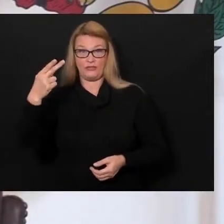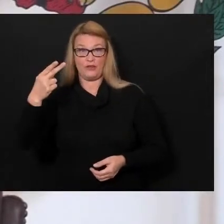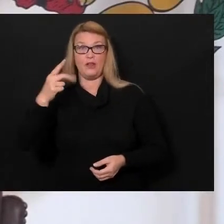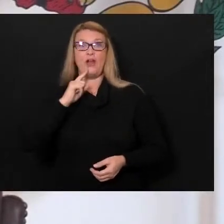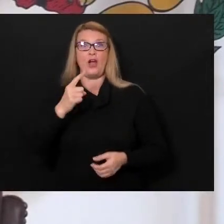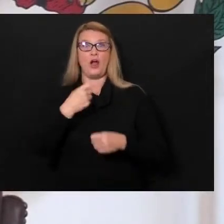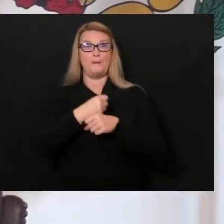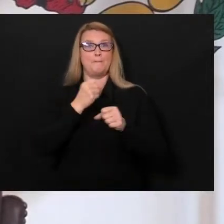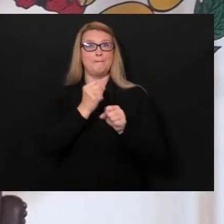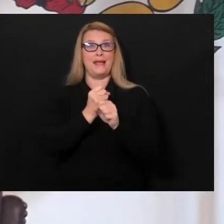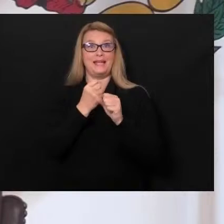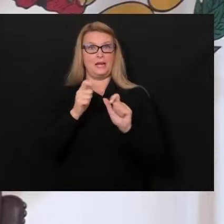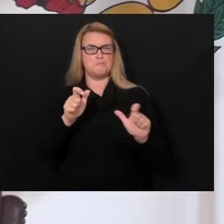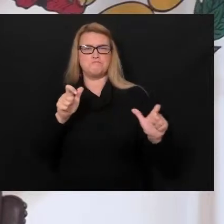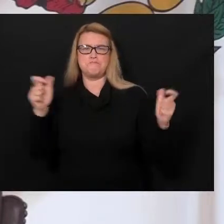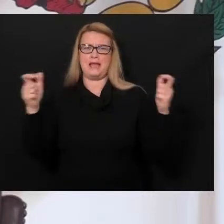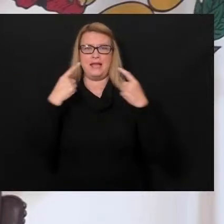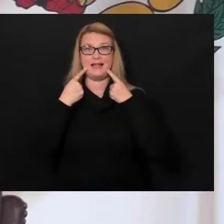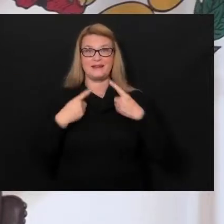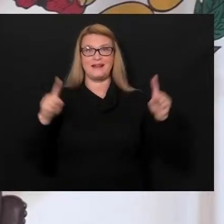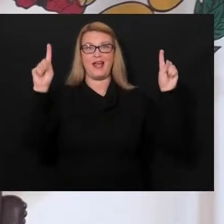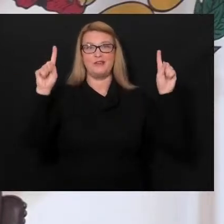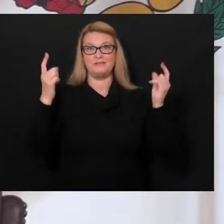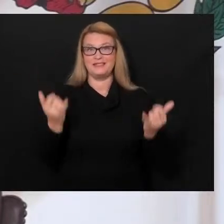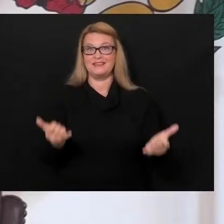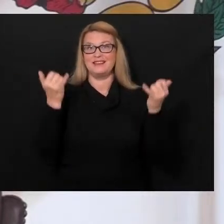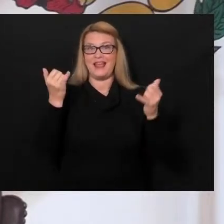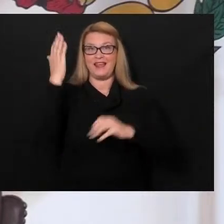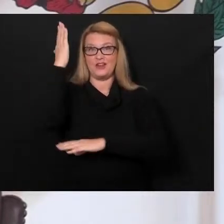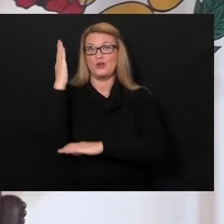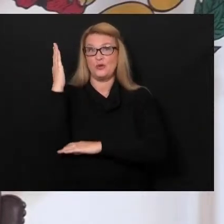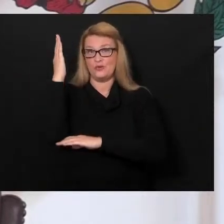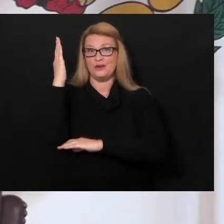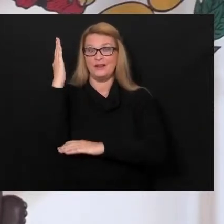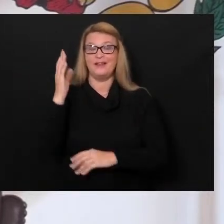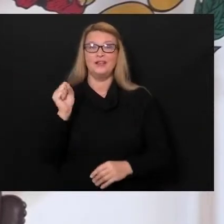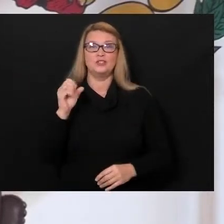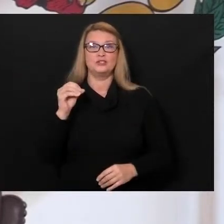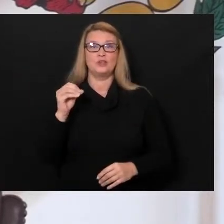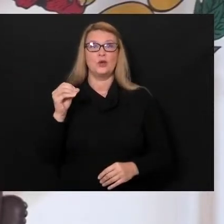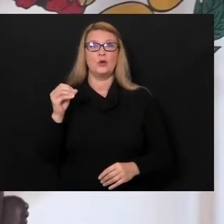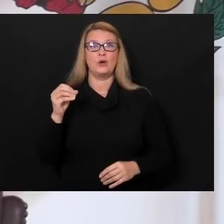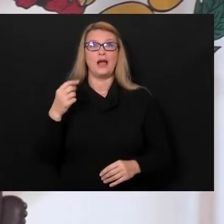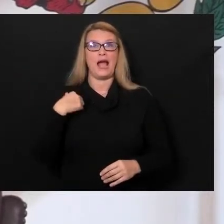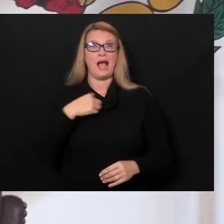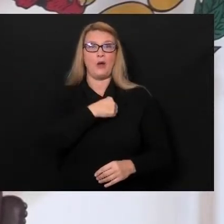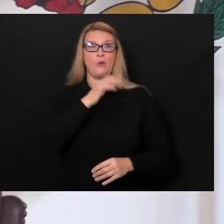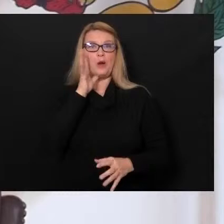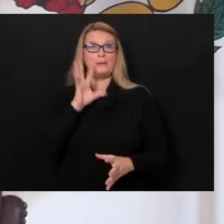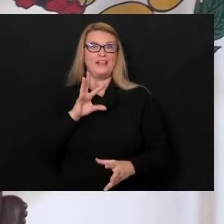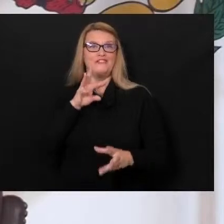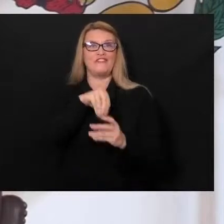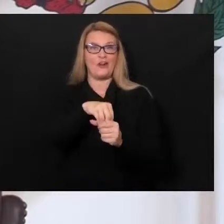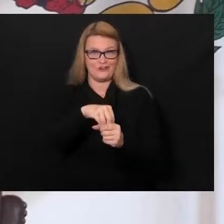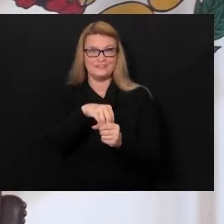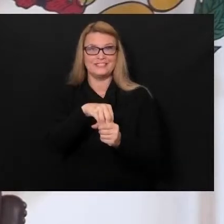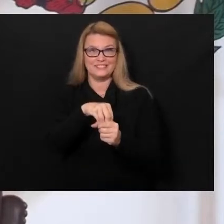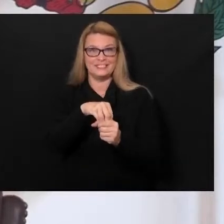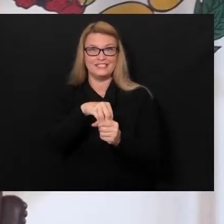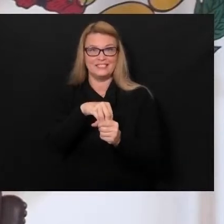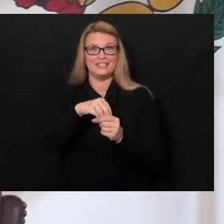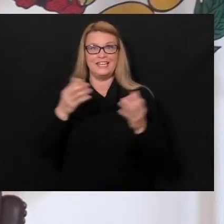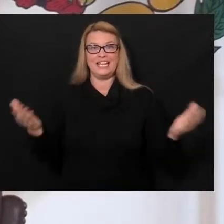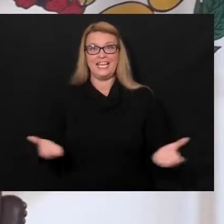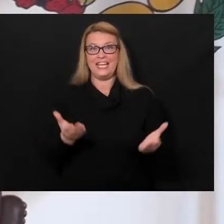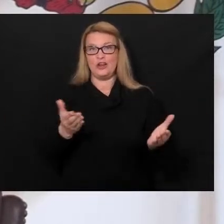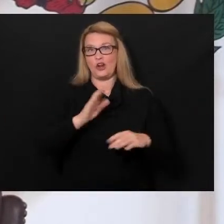making an incredible announcement today at noon, and I guess we'll be playing it on our website here